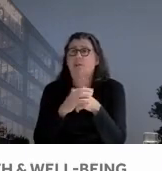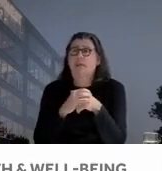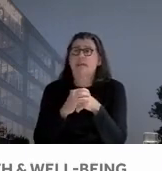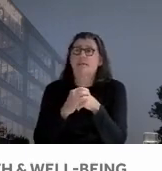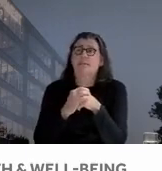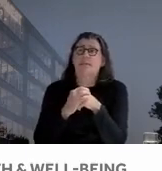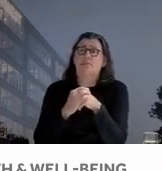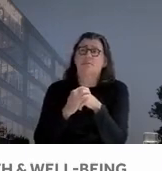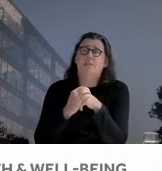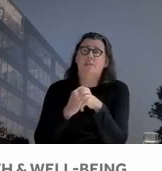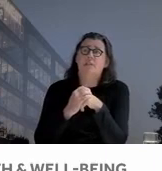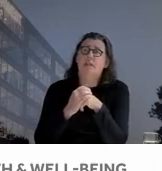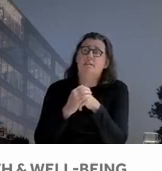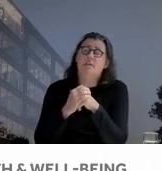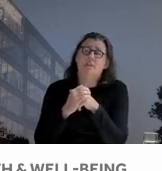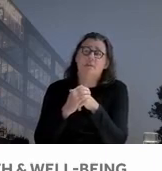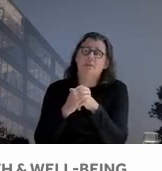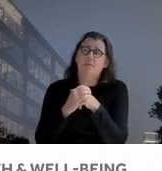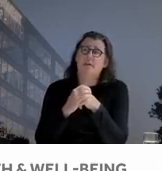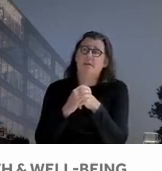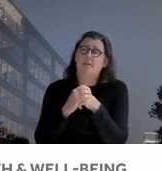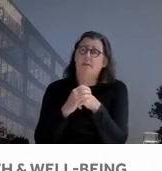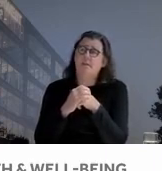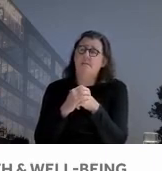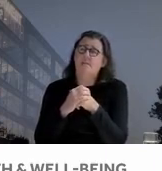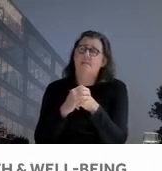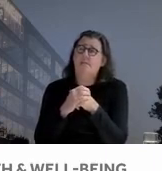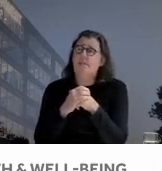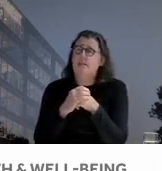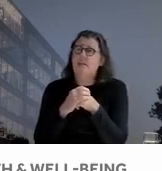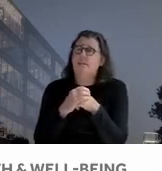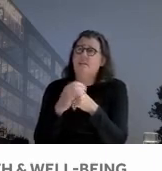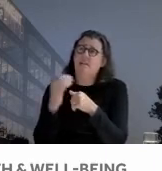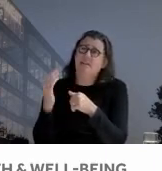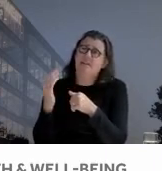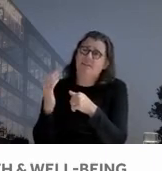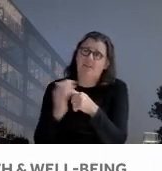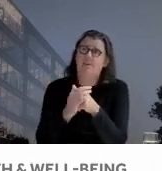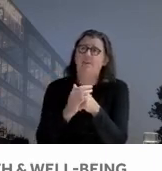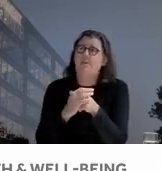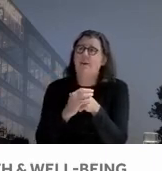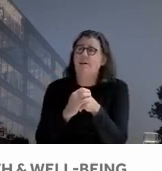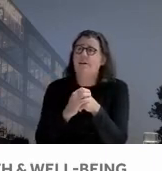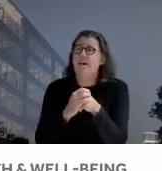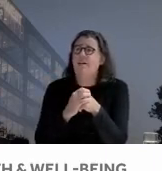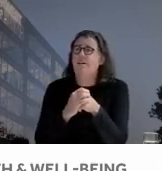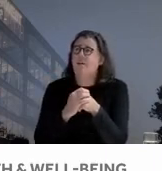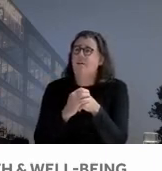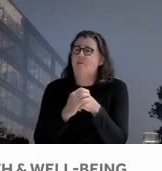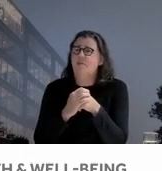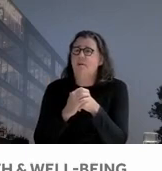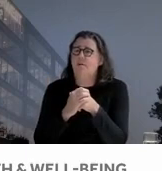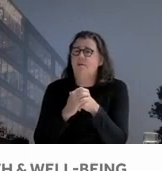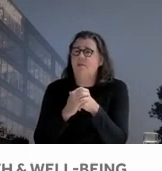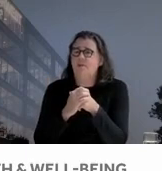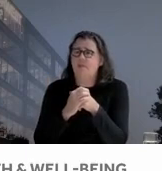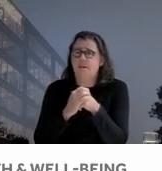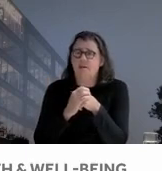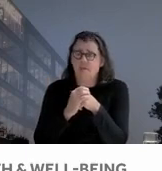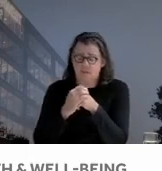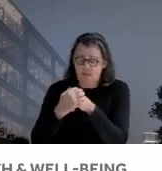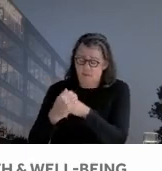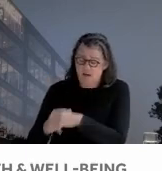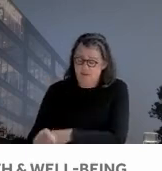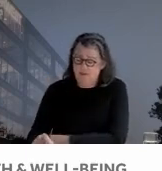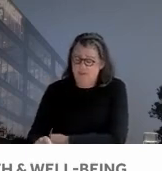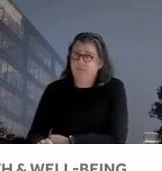goal is that strategically sometime between 2030 and 2050, and I'd like to think sooner rather than later, we become a fully